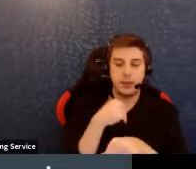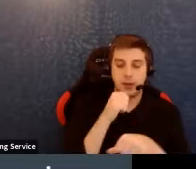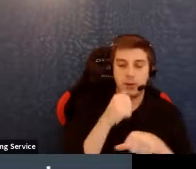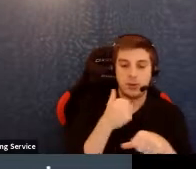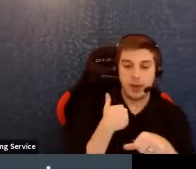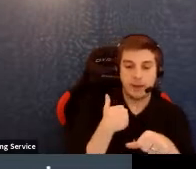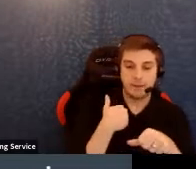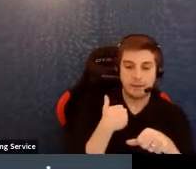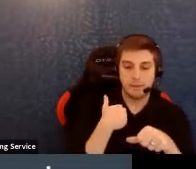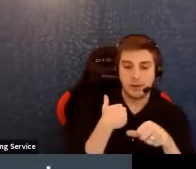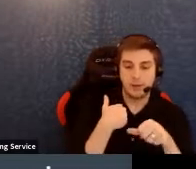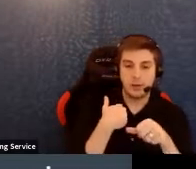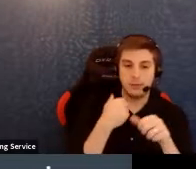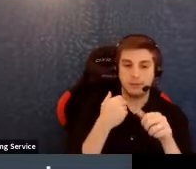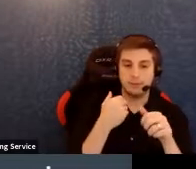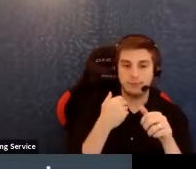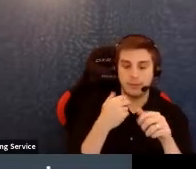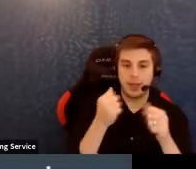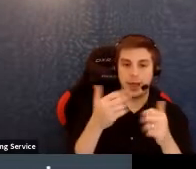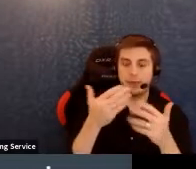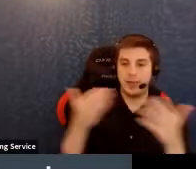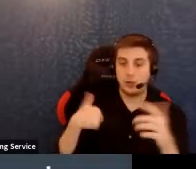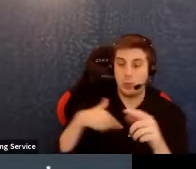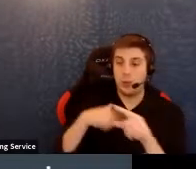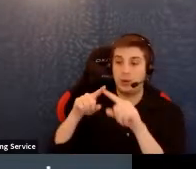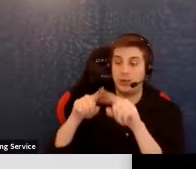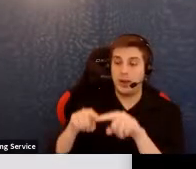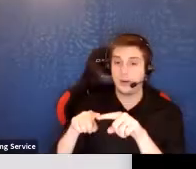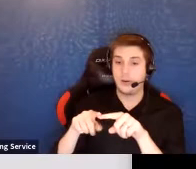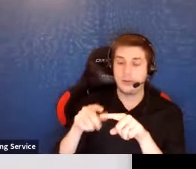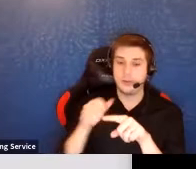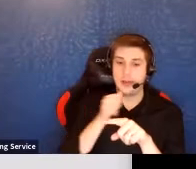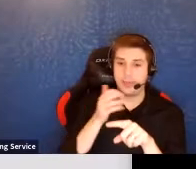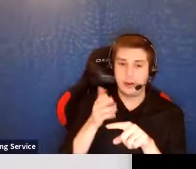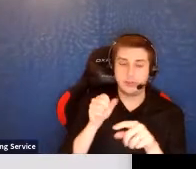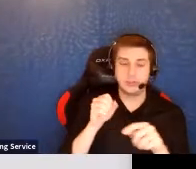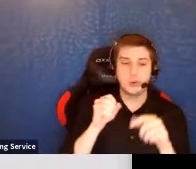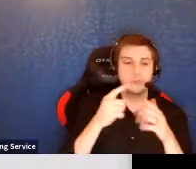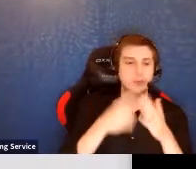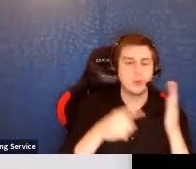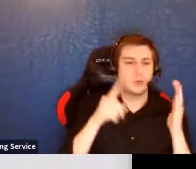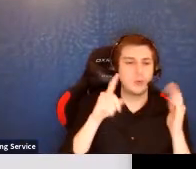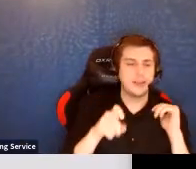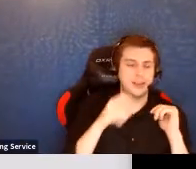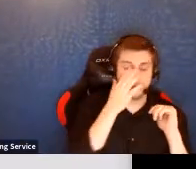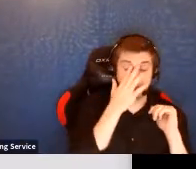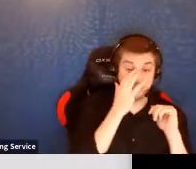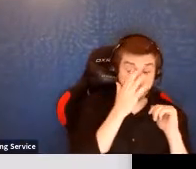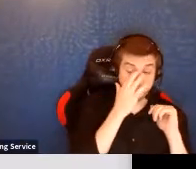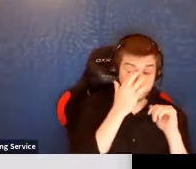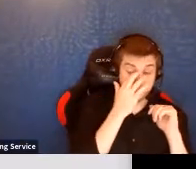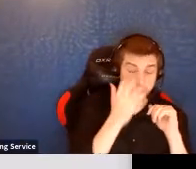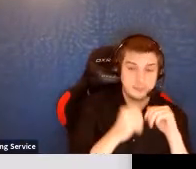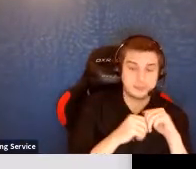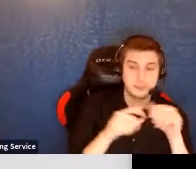more challenging visual illusions to overcome. So what do we need to fly at night? So